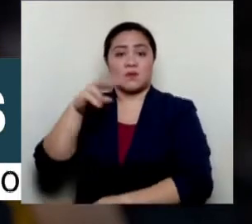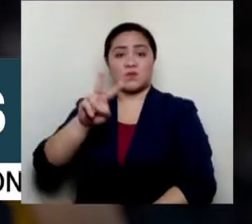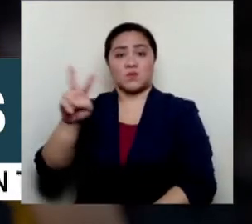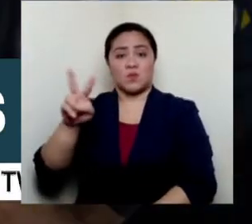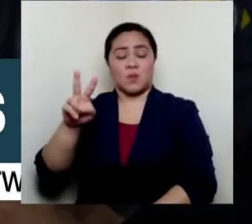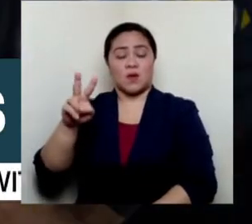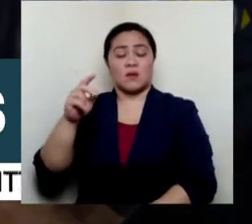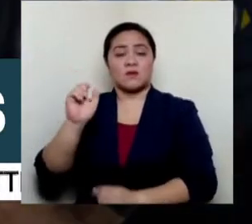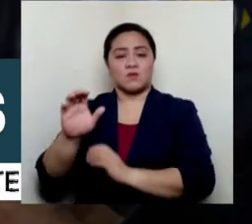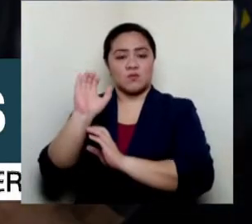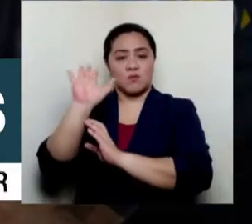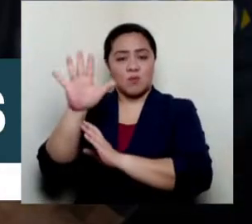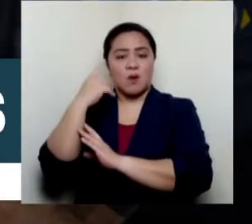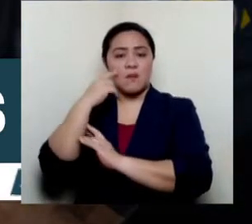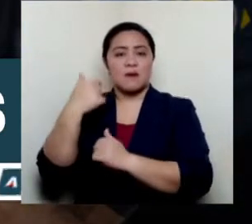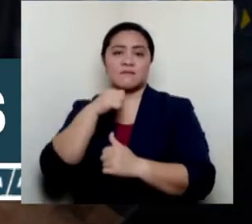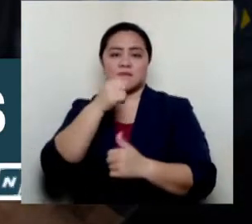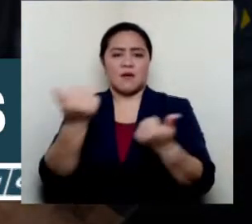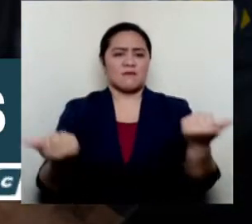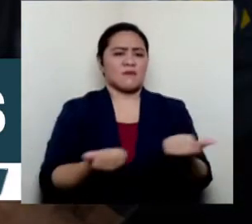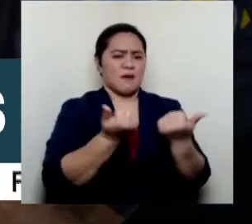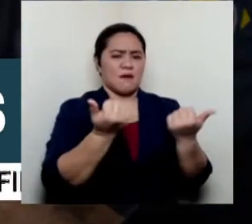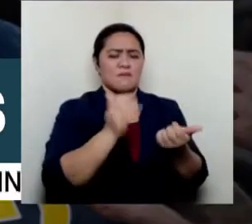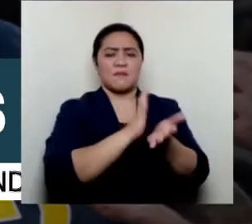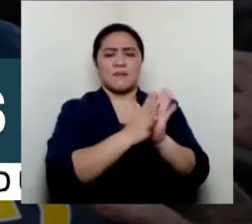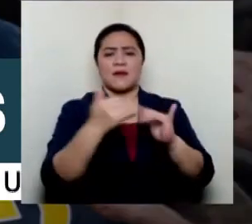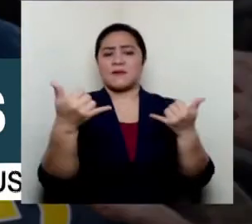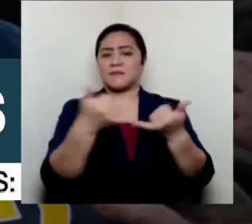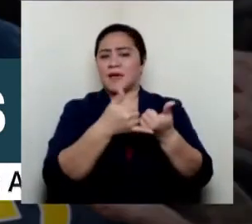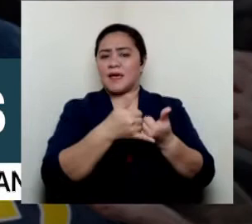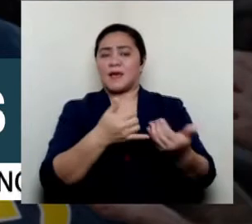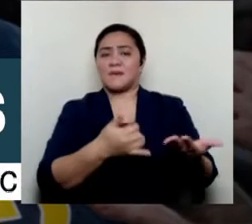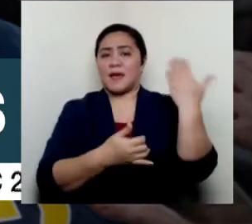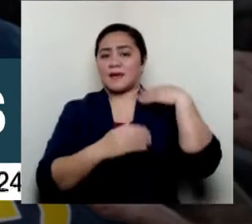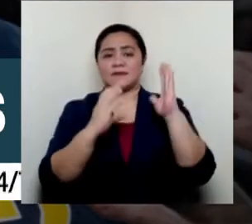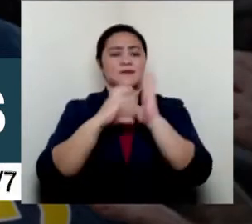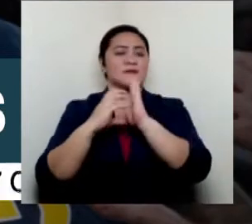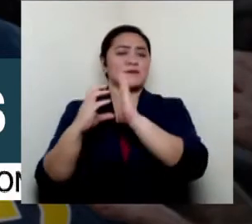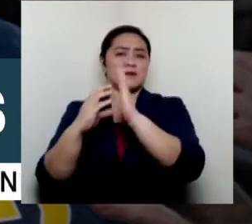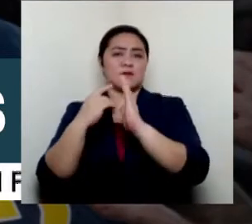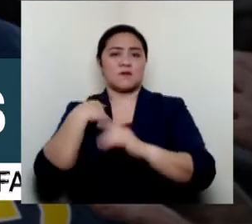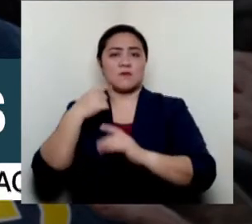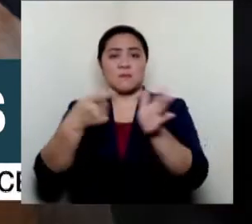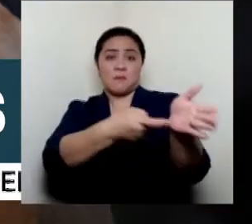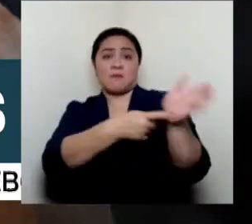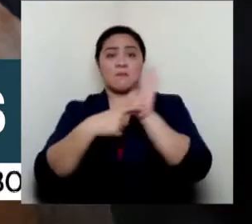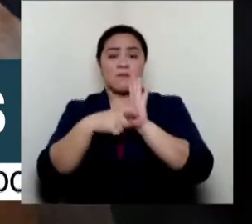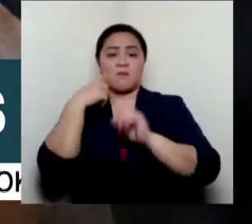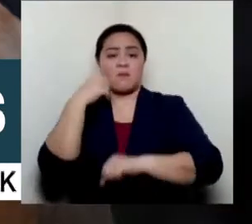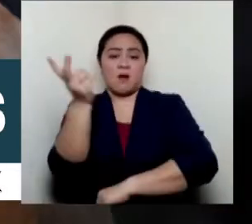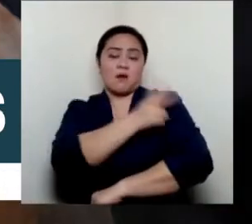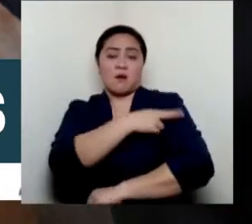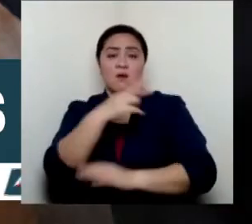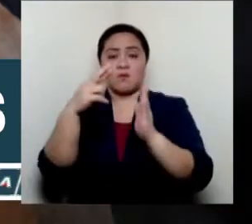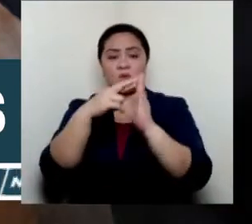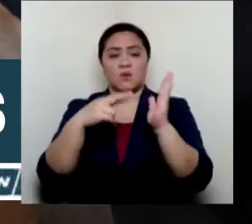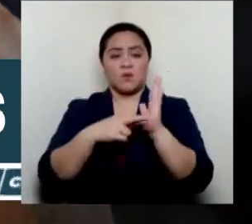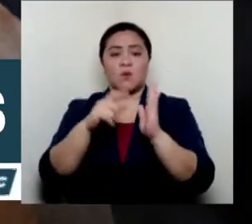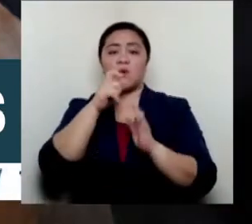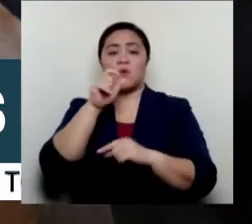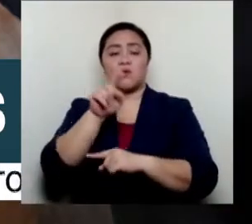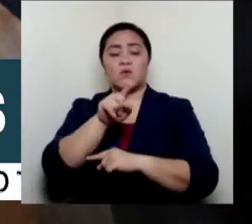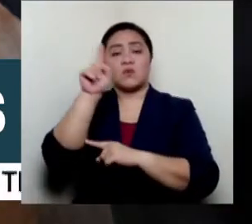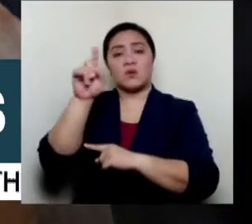He will remain unavailable for Nets games that will be held in cities with mandatory vaccination rules, including those to be